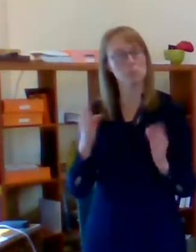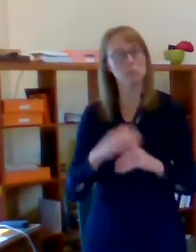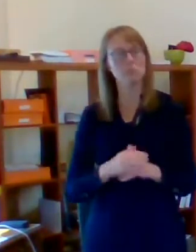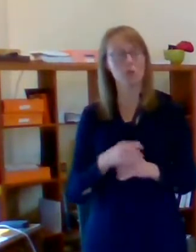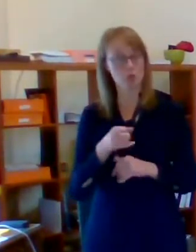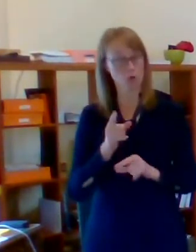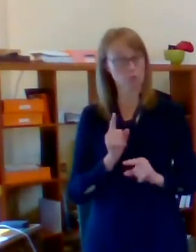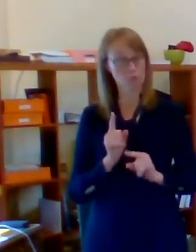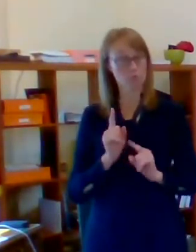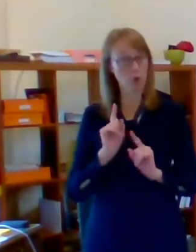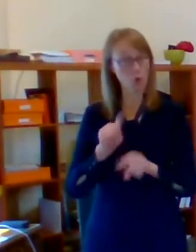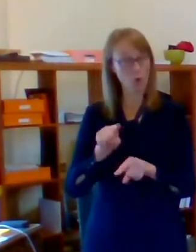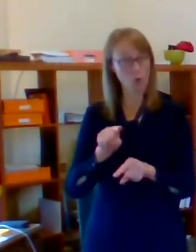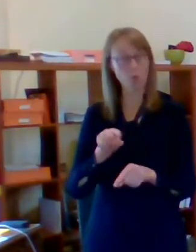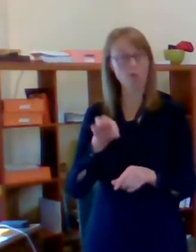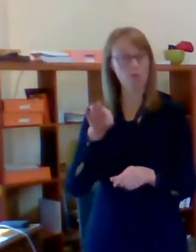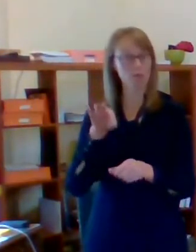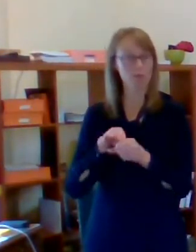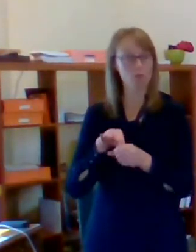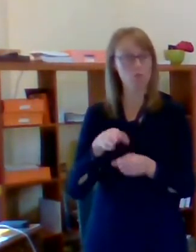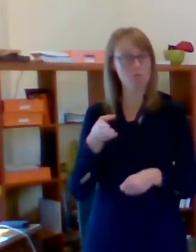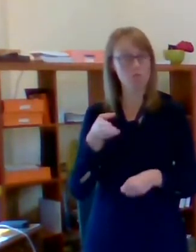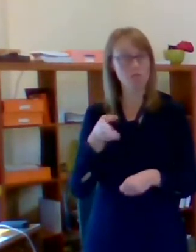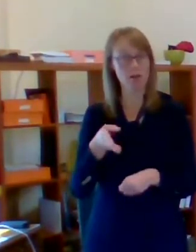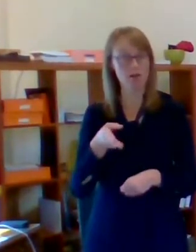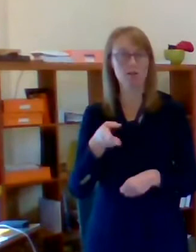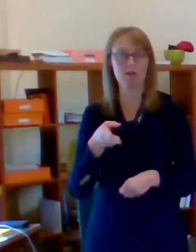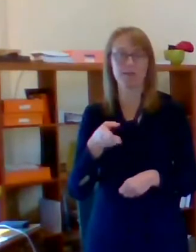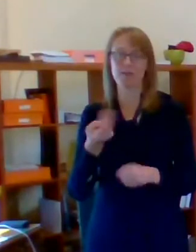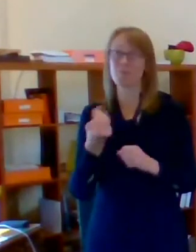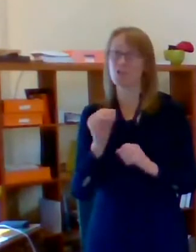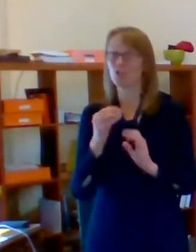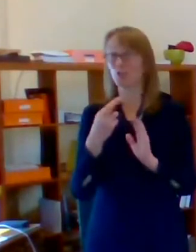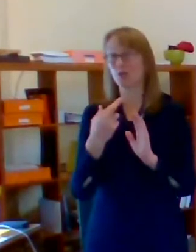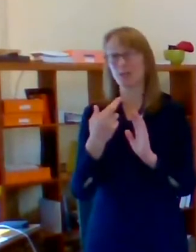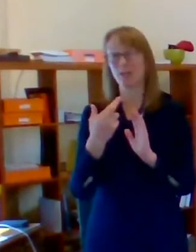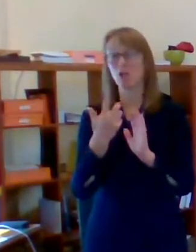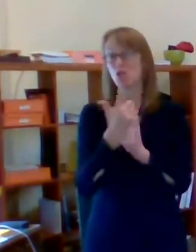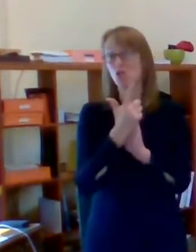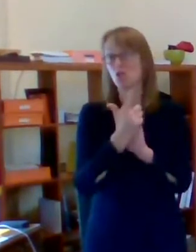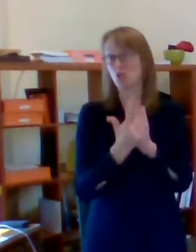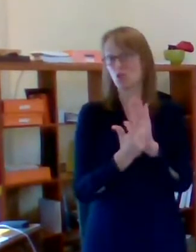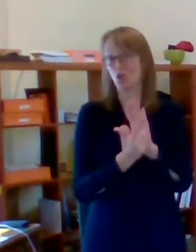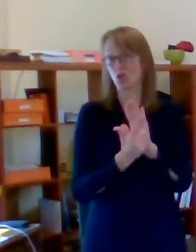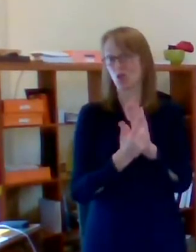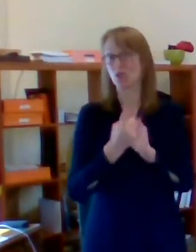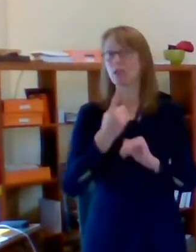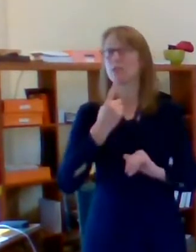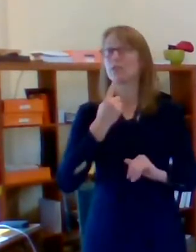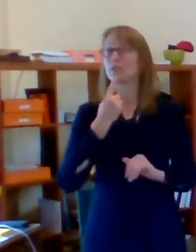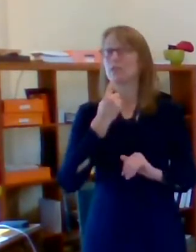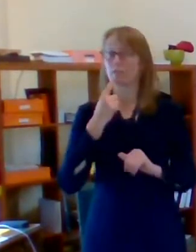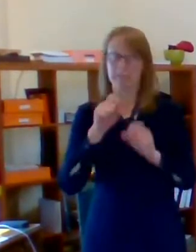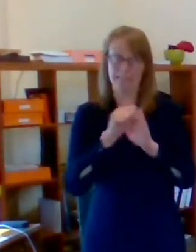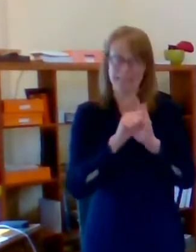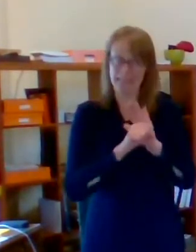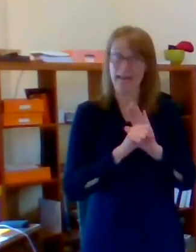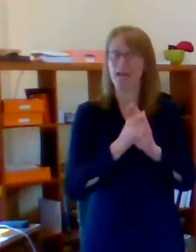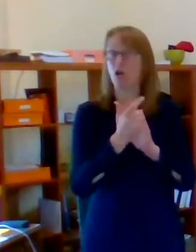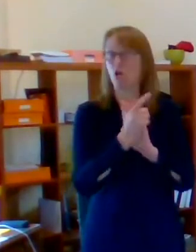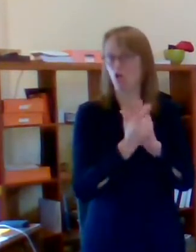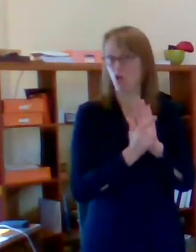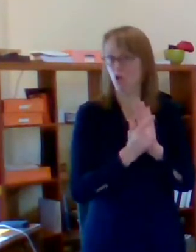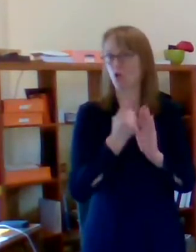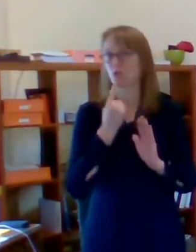absentee, of course you have to have a reason in Missouri. That's a state law, not our rule. If you have a reason, if you're over 65, that's